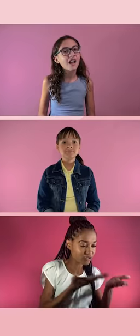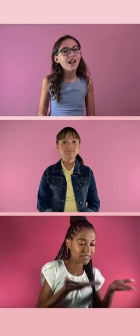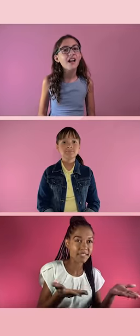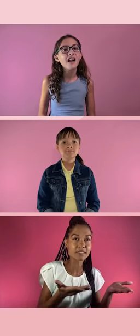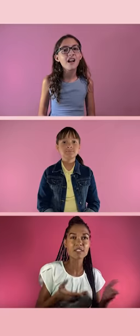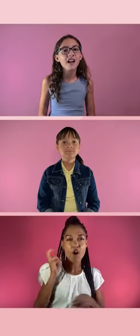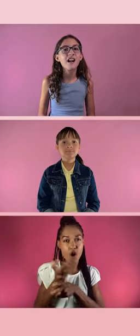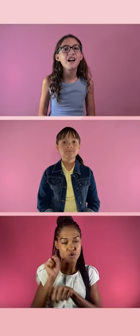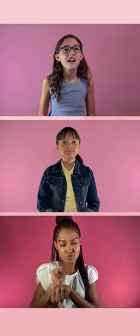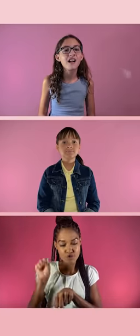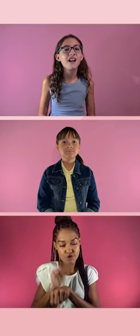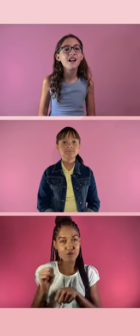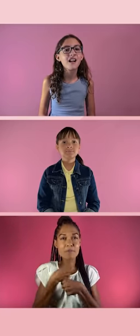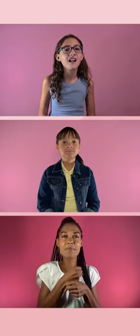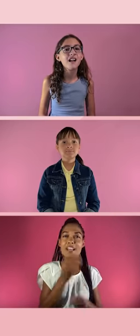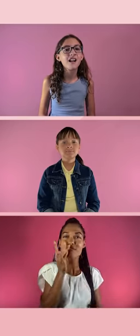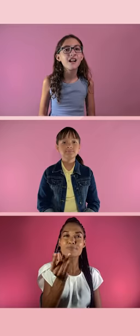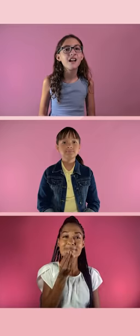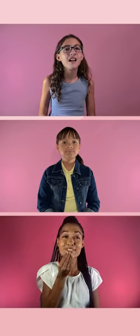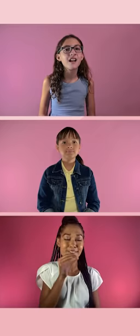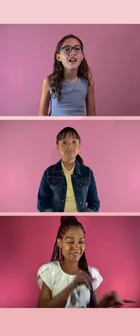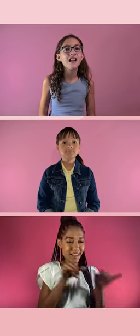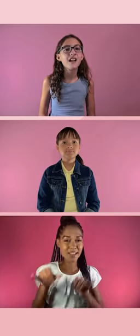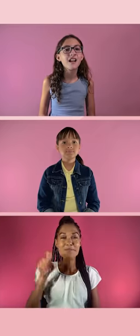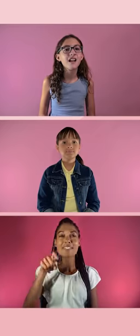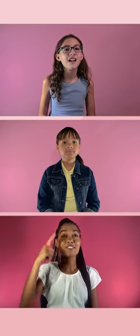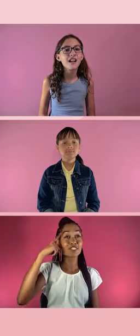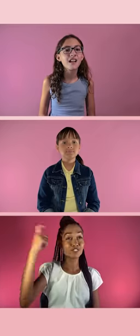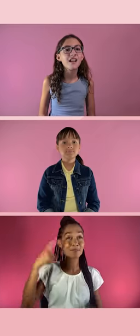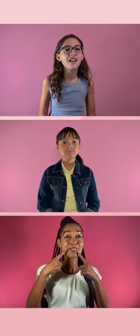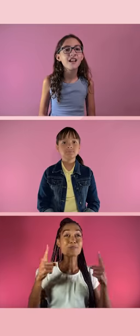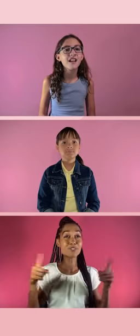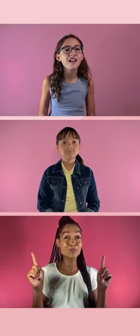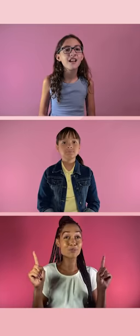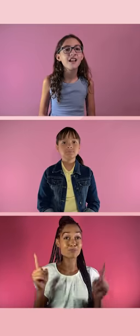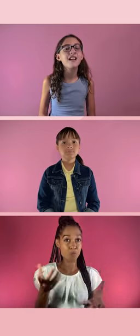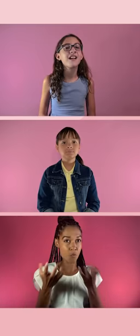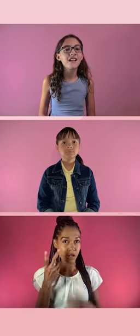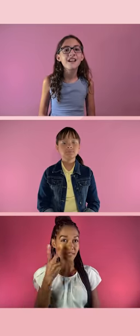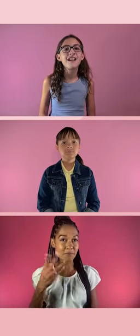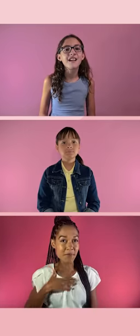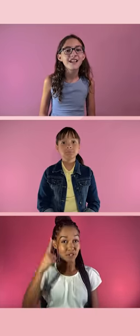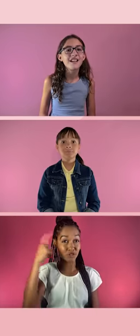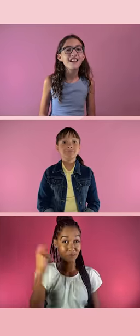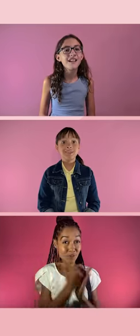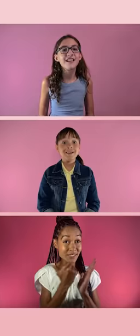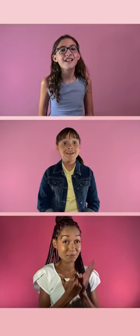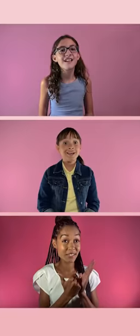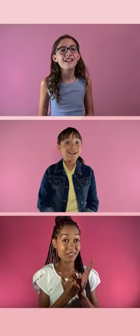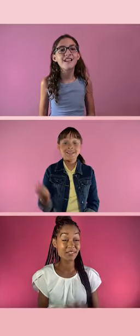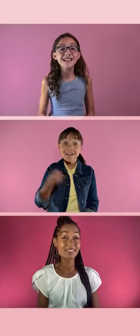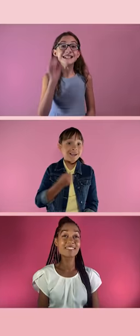the right ingredients and hard work to make a good meal. And those are the same things you need to make a dream come true. Do y'all want to hear my dream